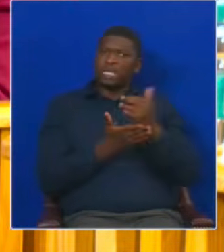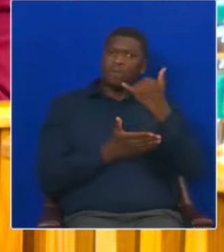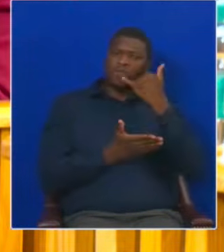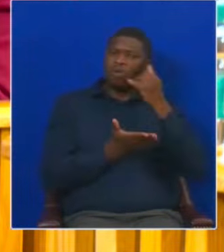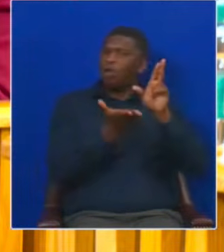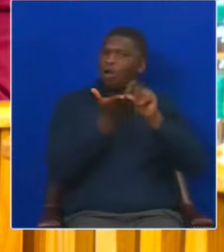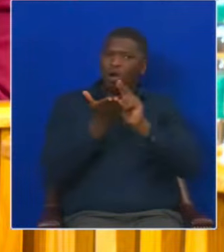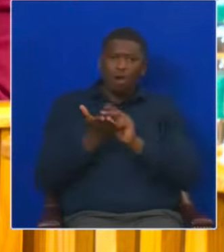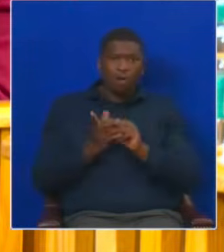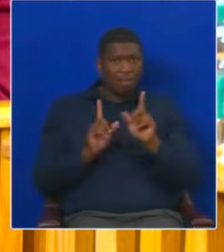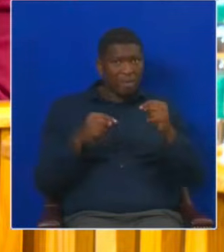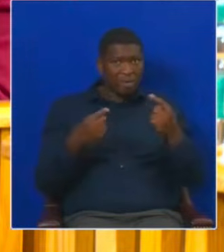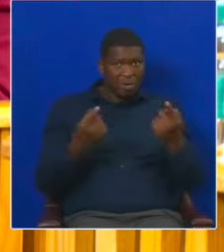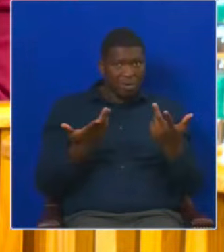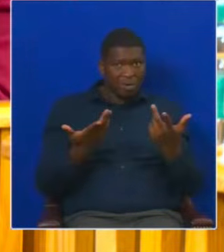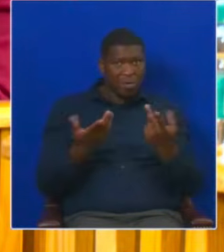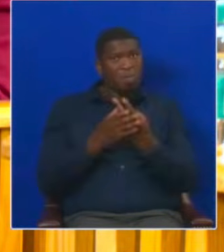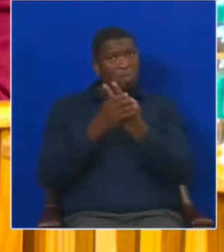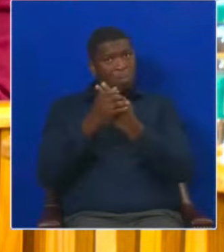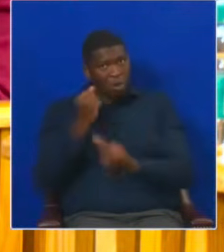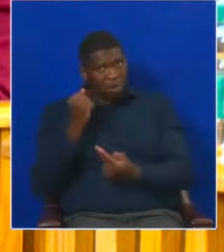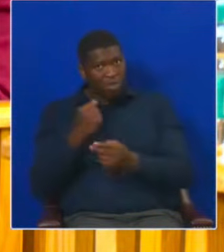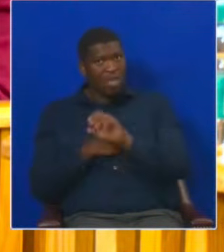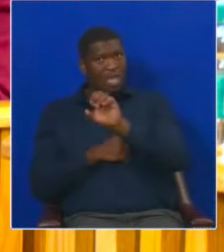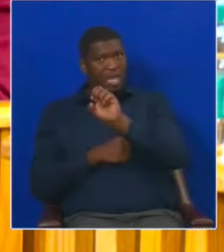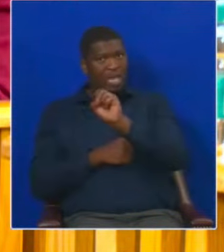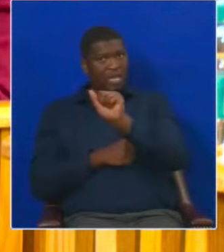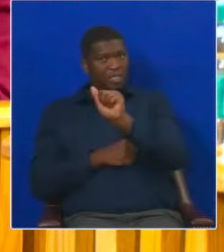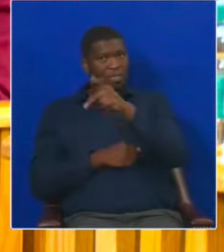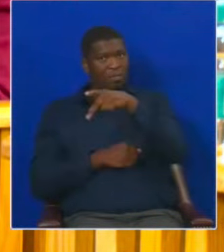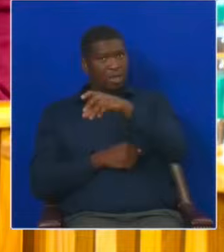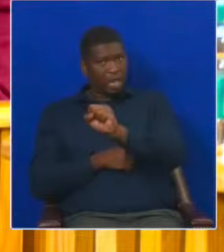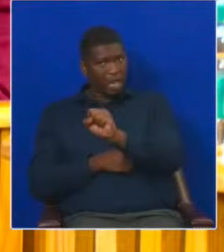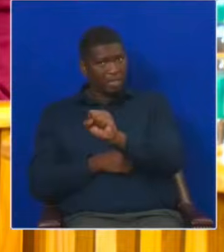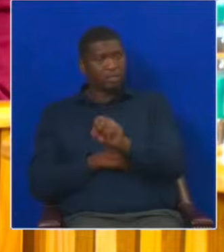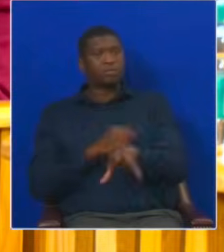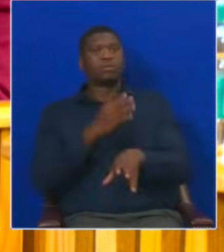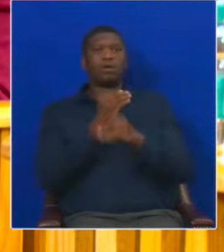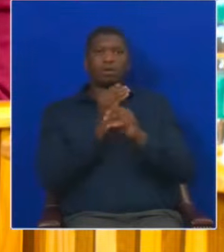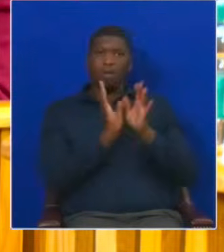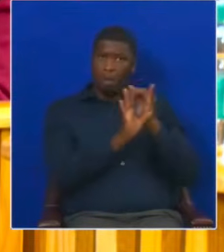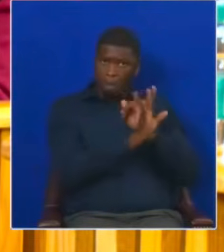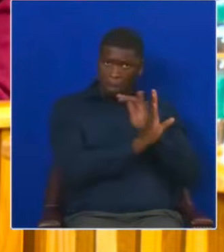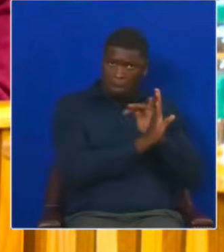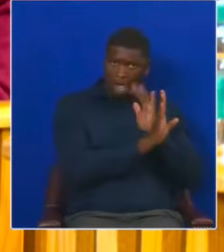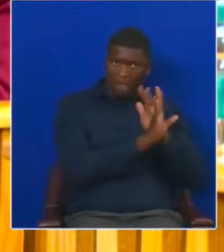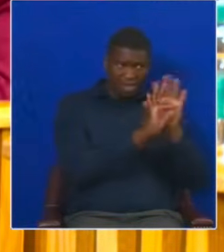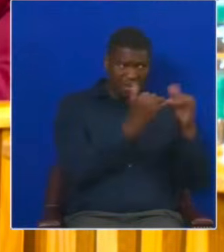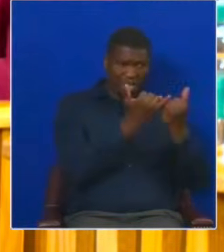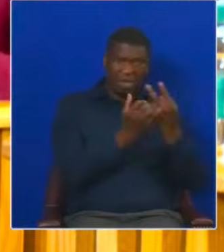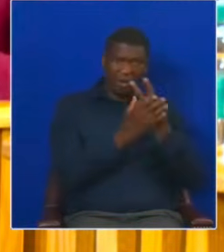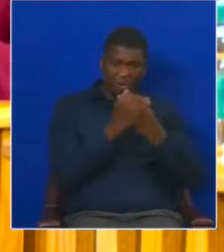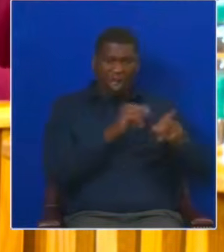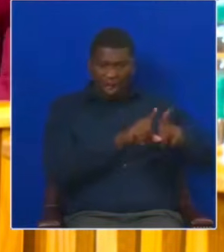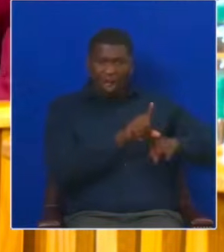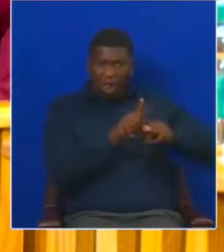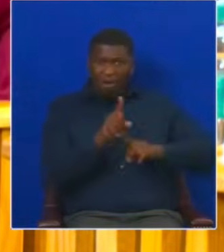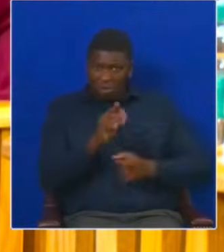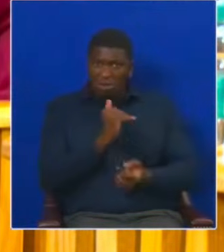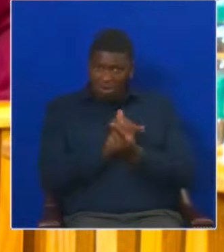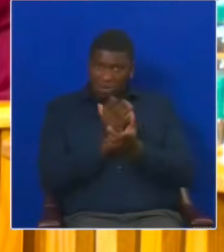both the SAPS as well as private sector service providers?